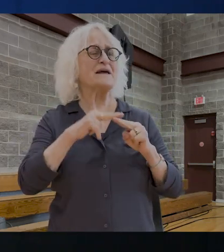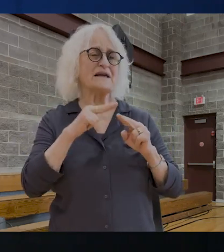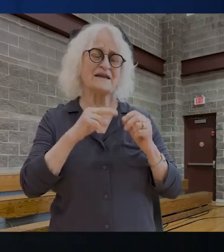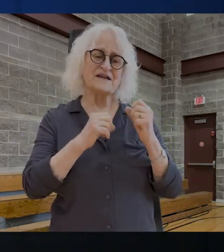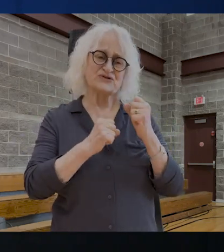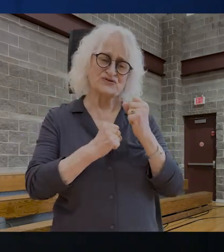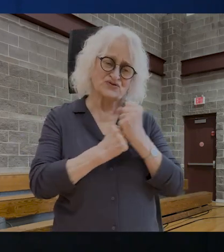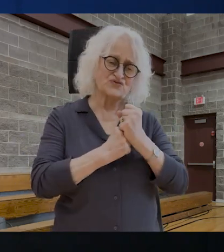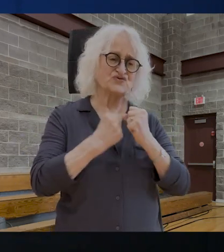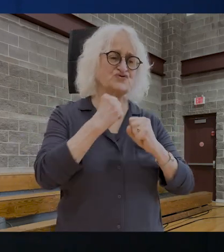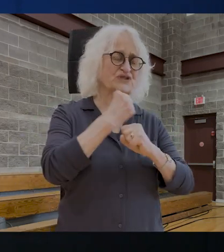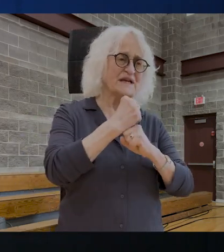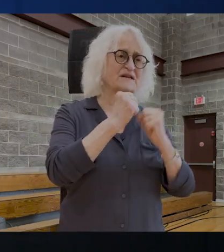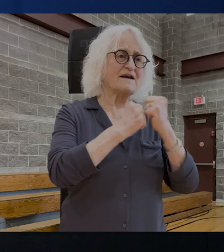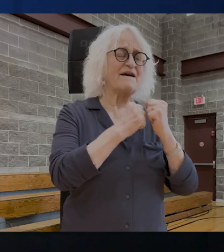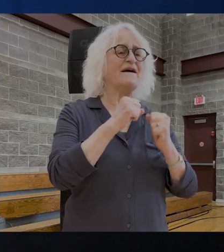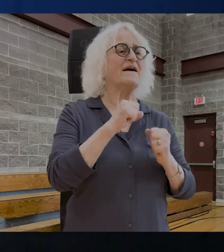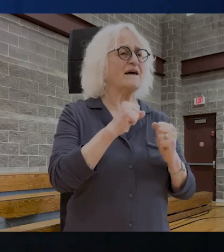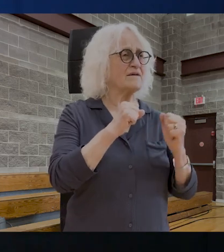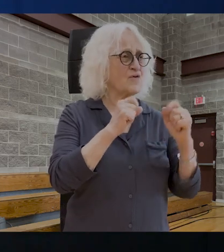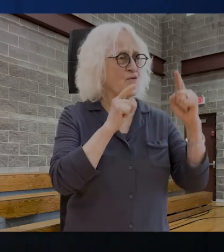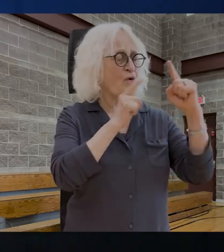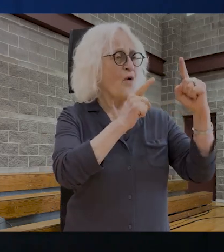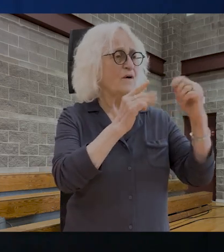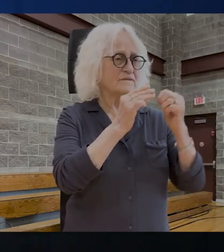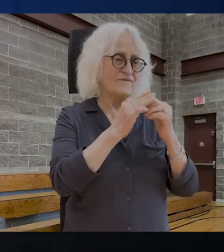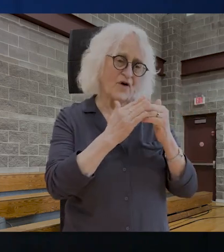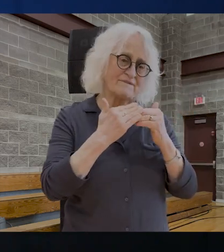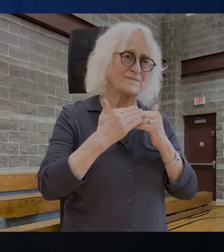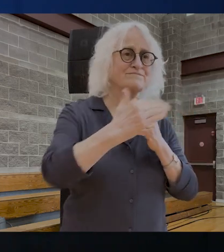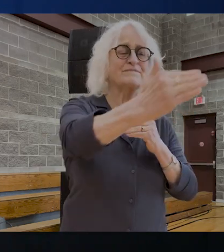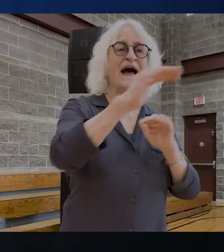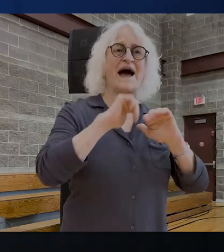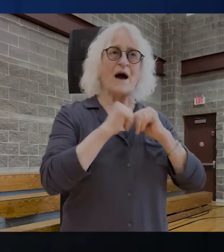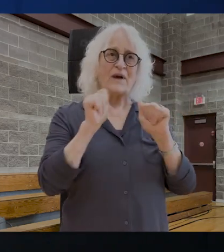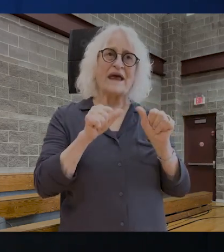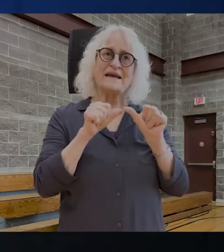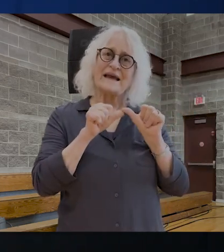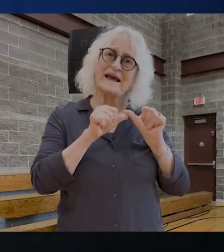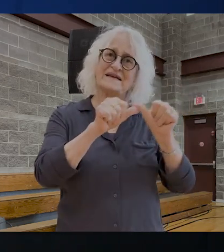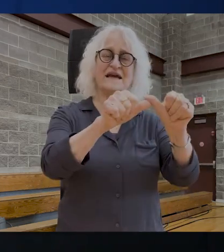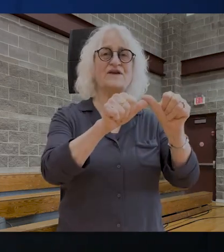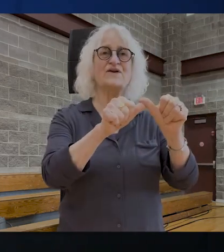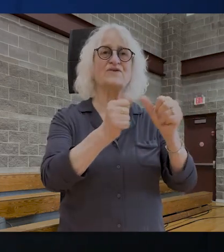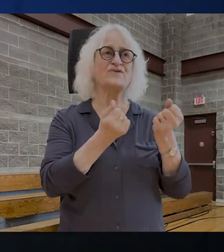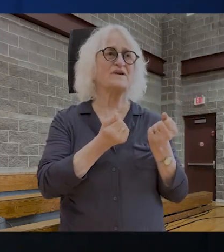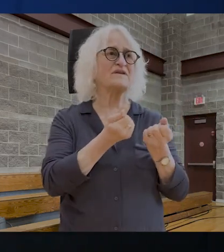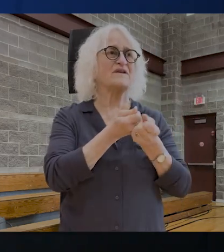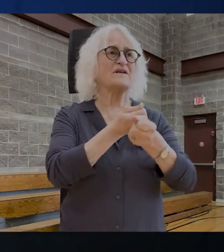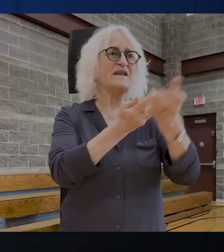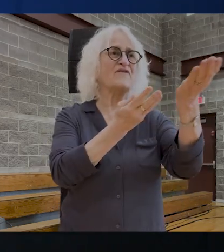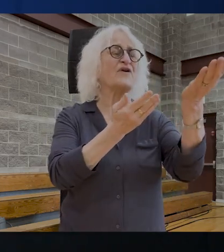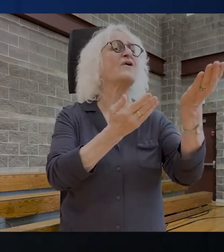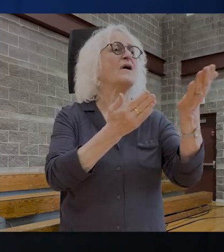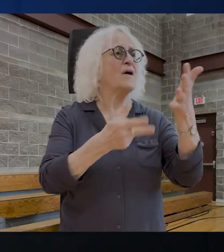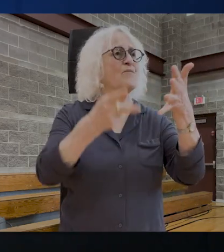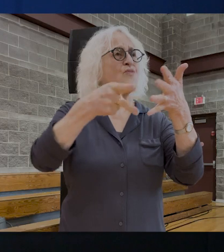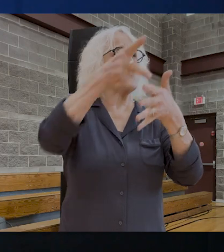strategic framework for those choices ahead on how we can continue to deliver priority services for